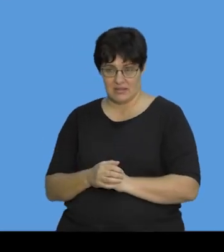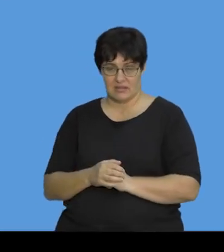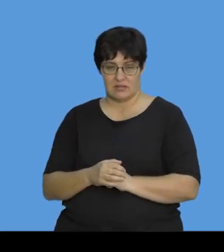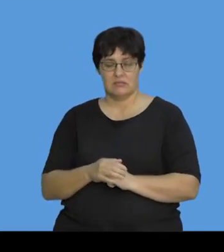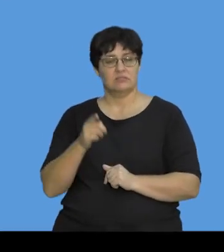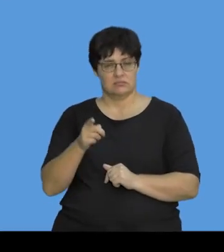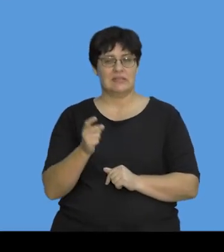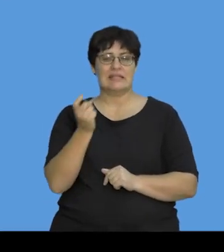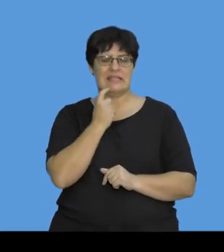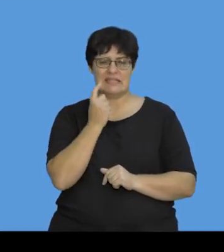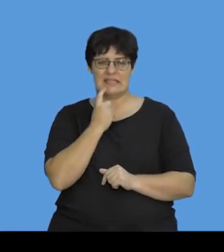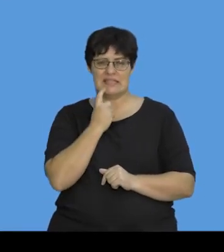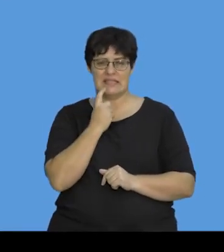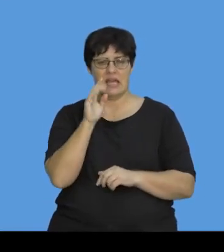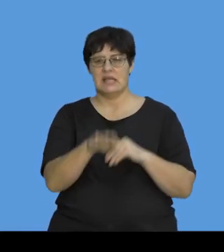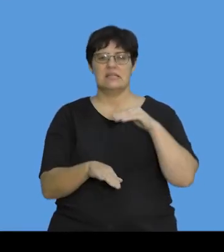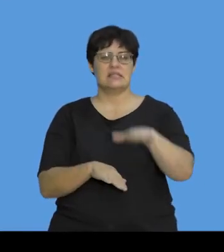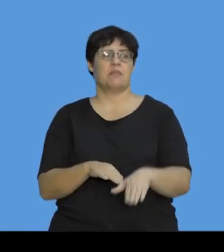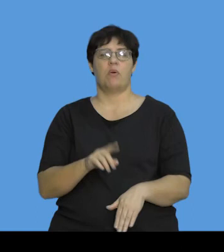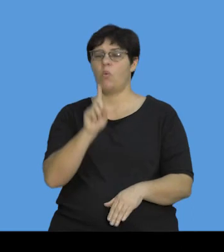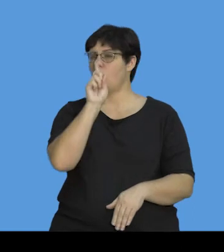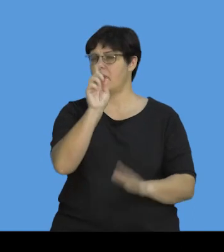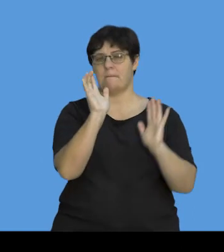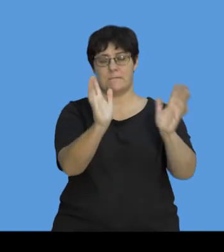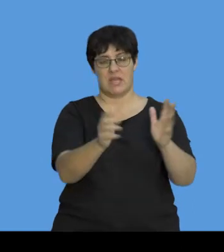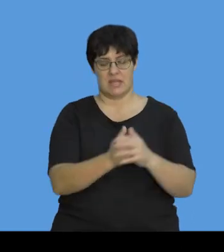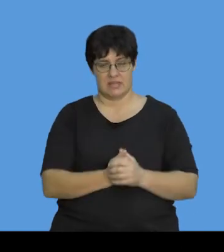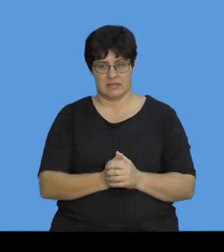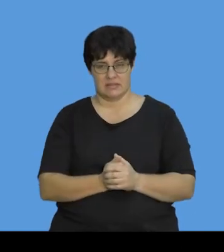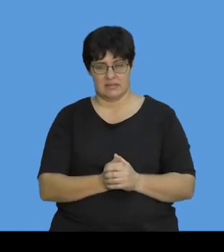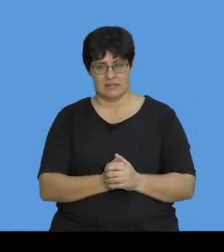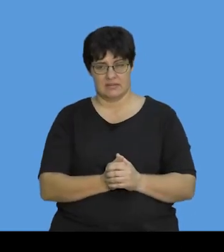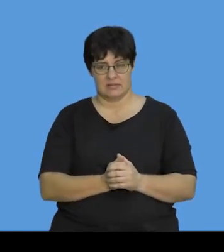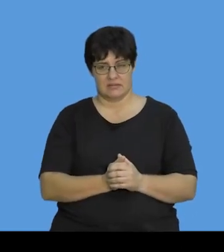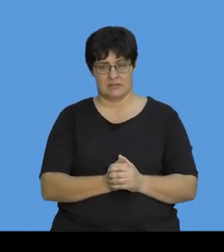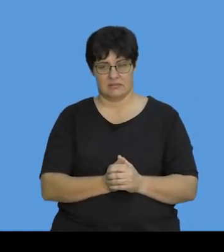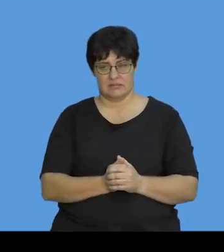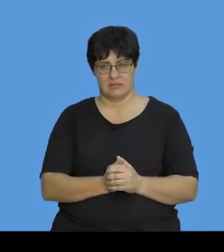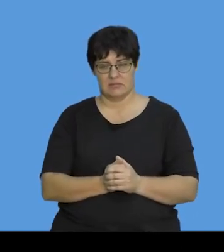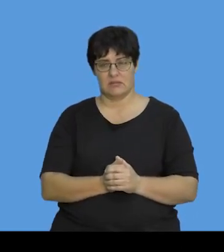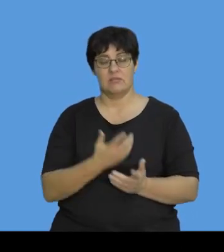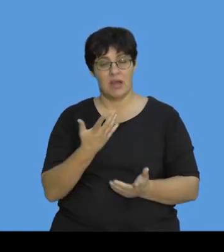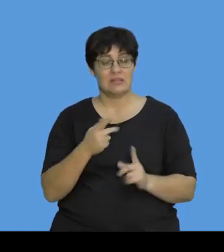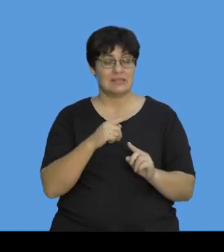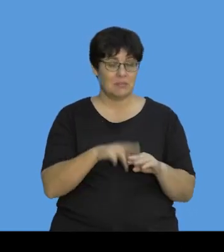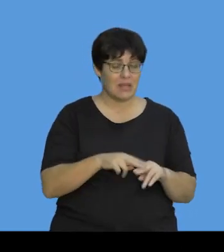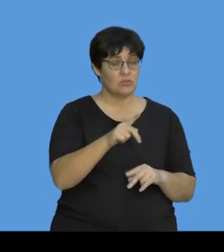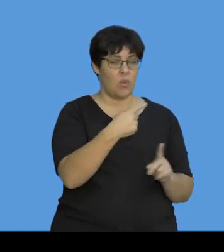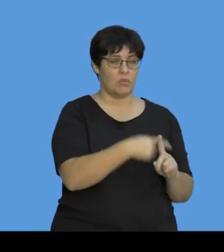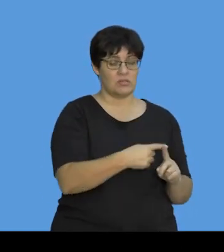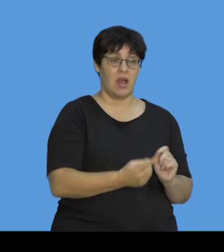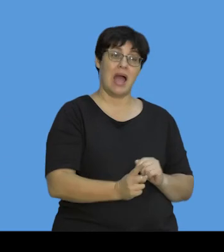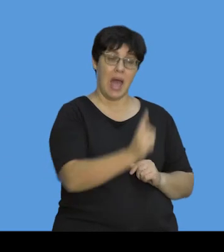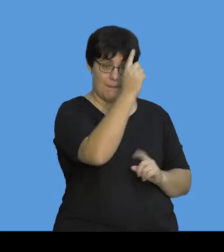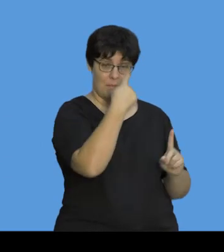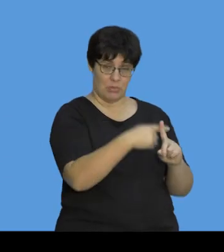do this in one step, in one equation. And it's about your convention. So up